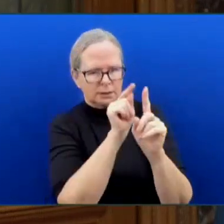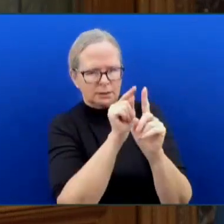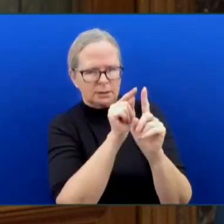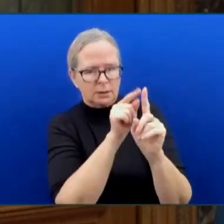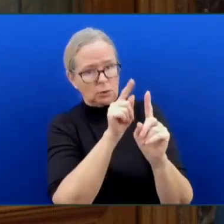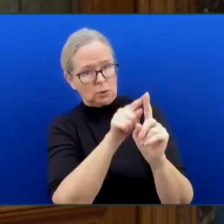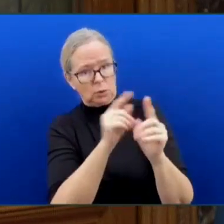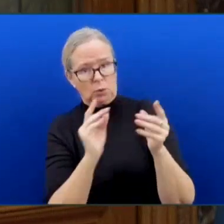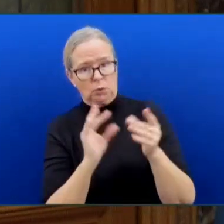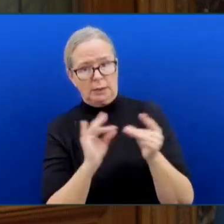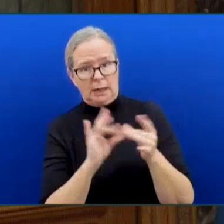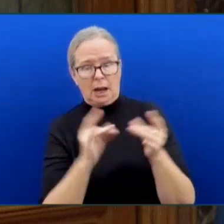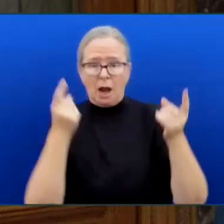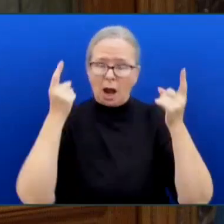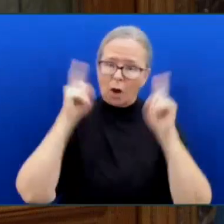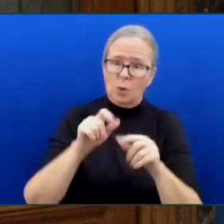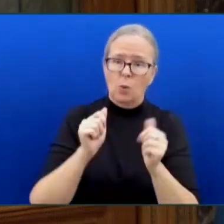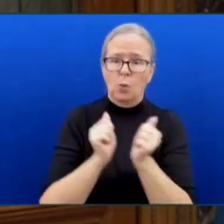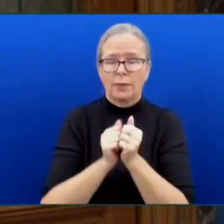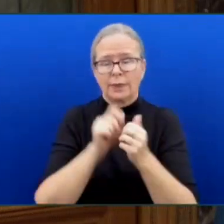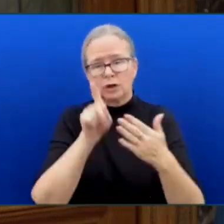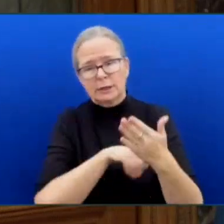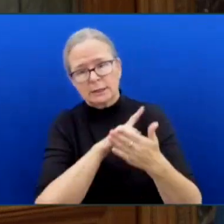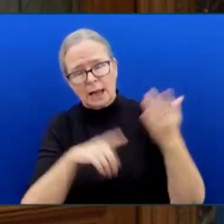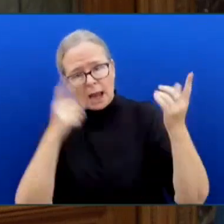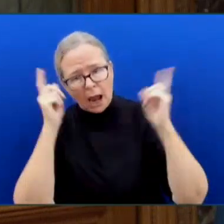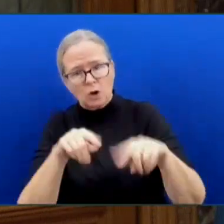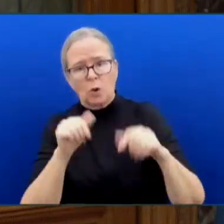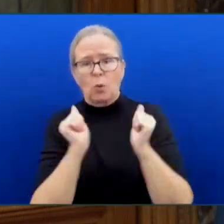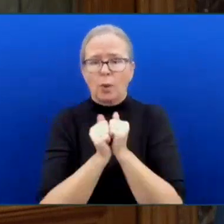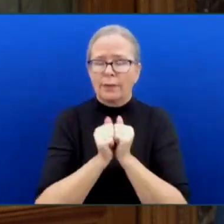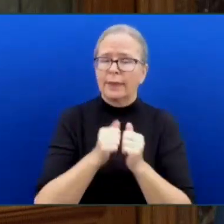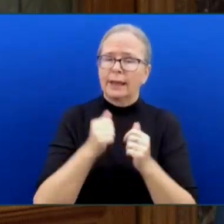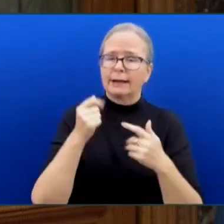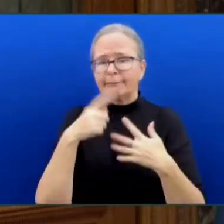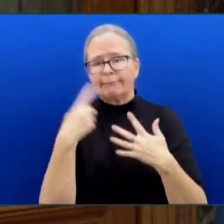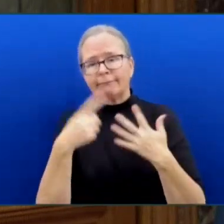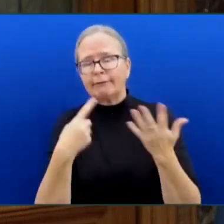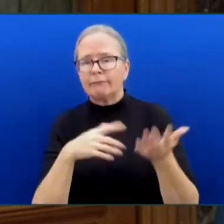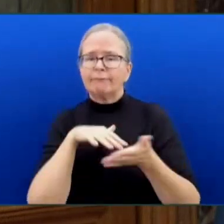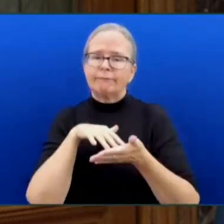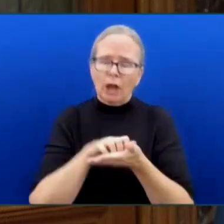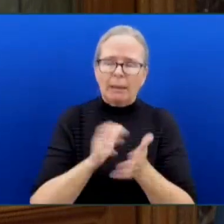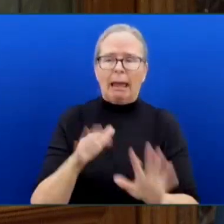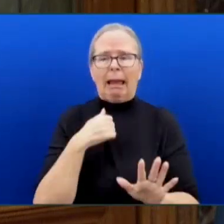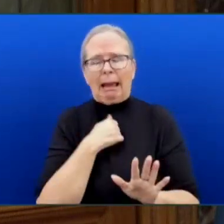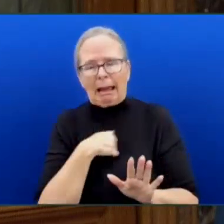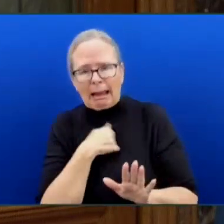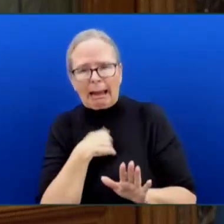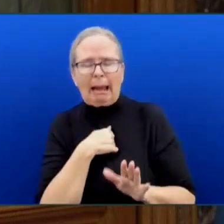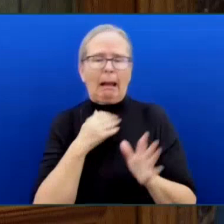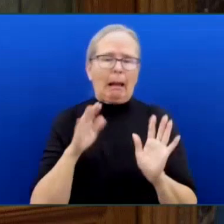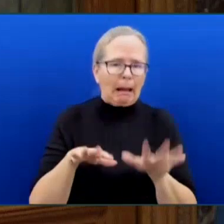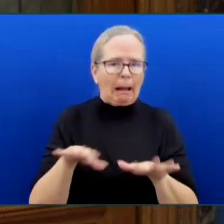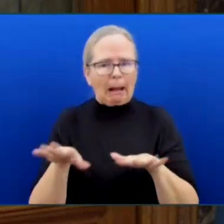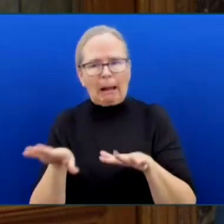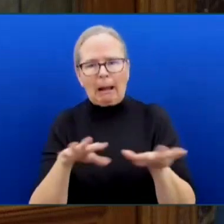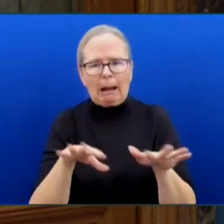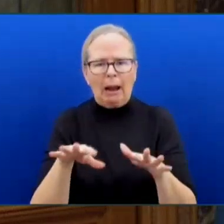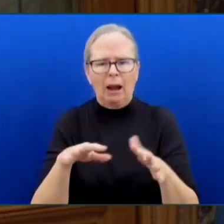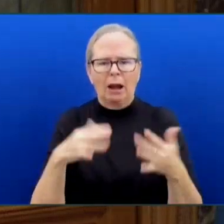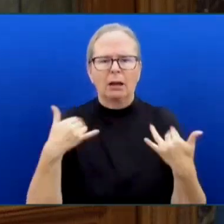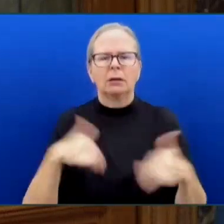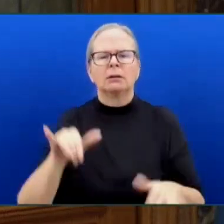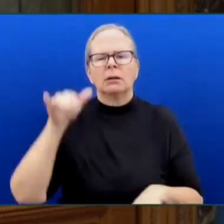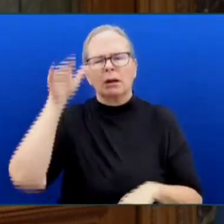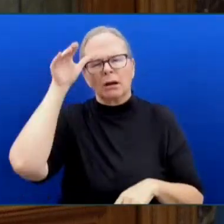weak apology, and then stubbornly flouts the long tradition of responsible governments. If she won't go on her own, then